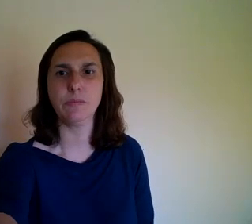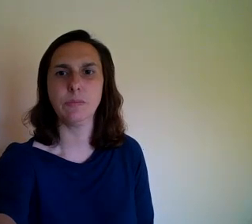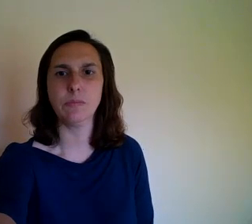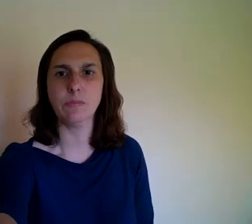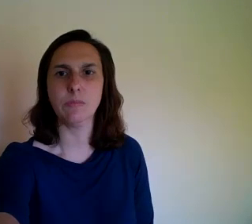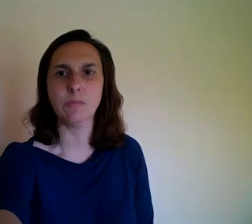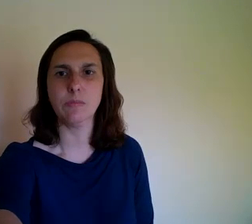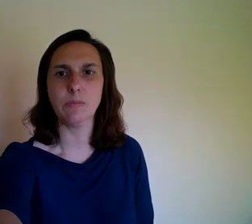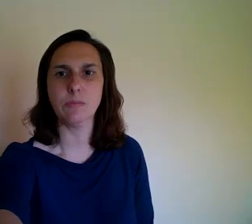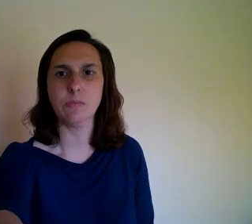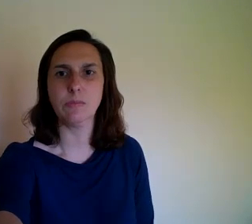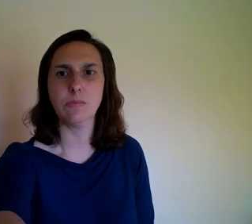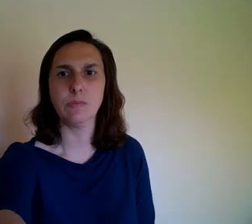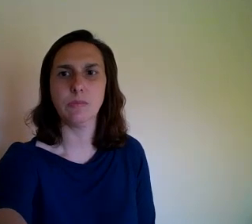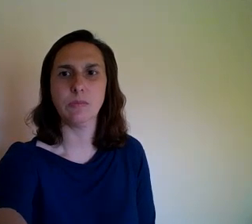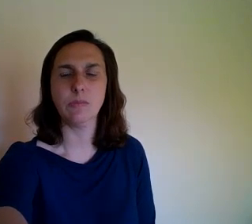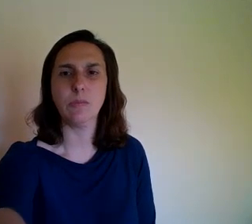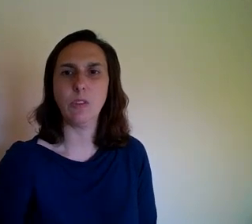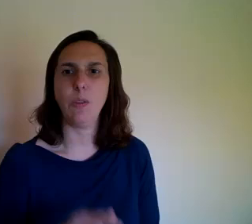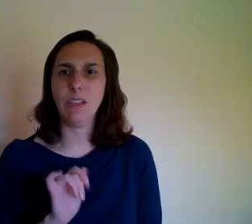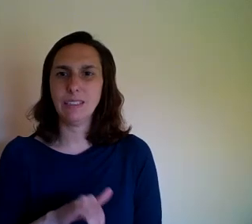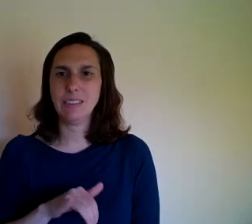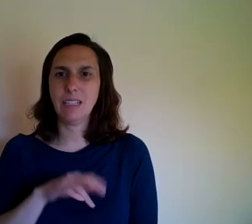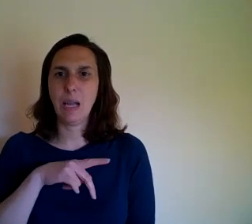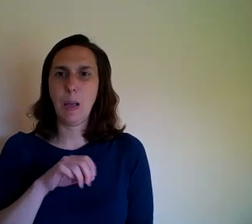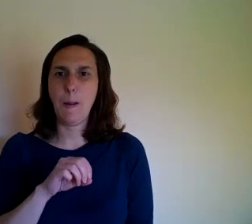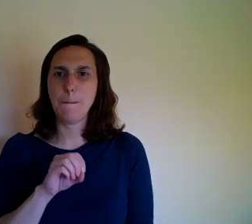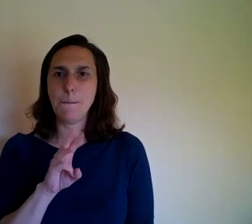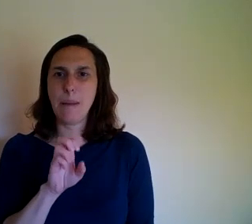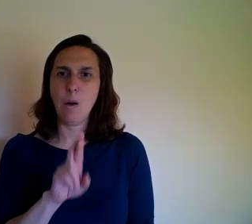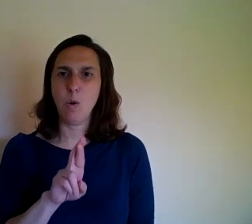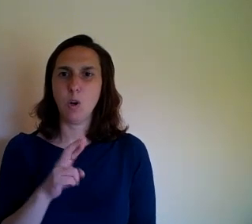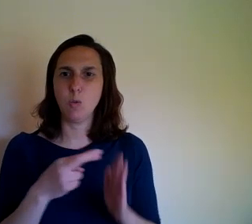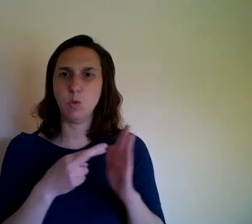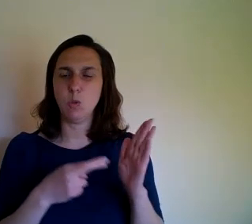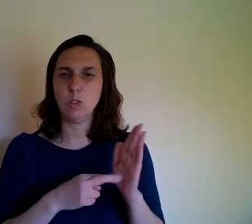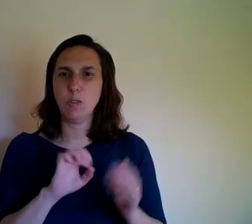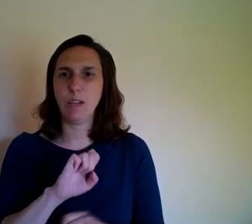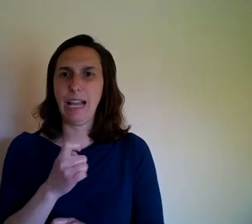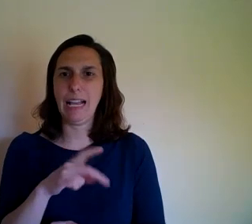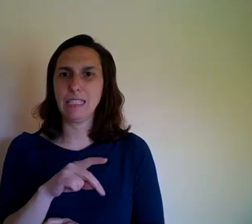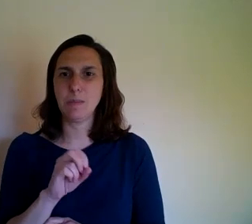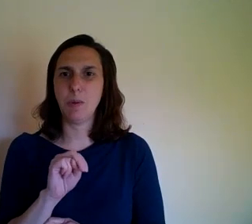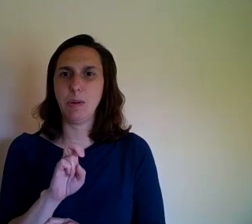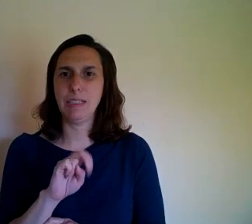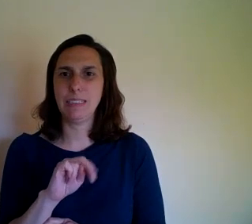These are our power rules of exponents. And they have similar log rules.